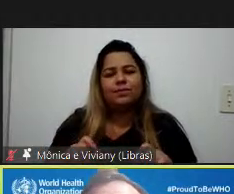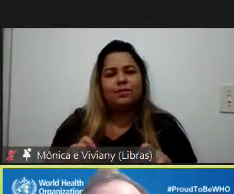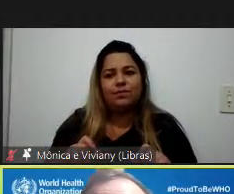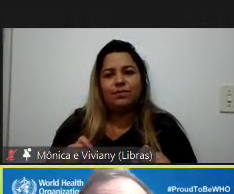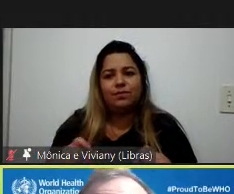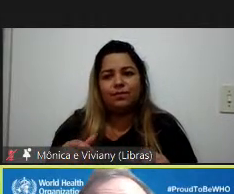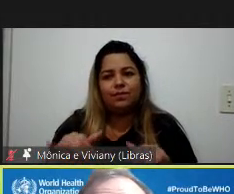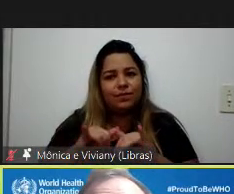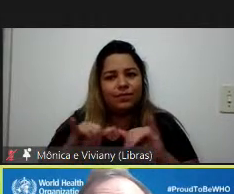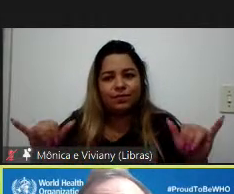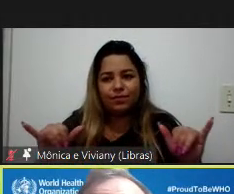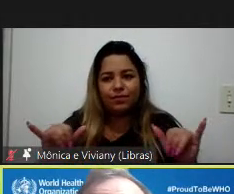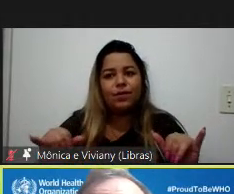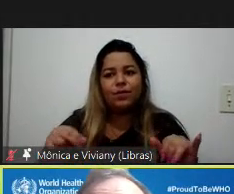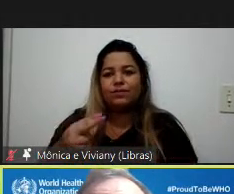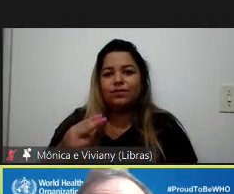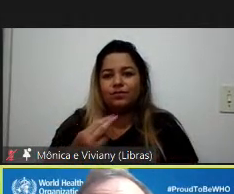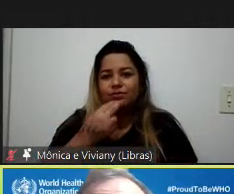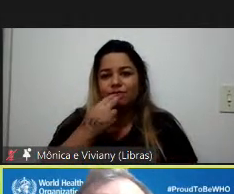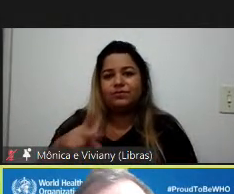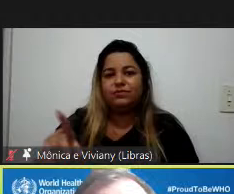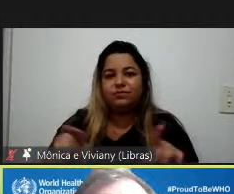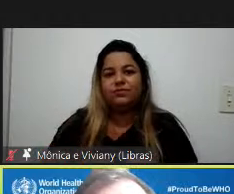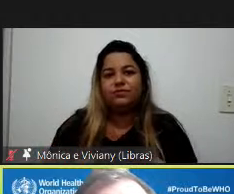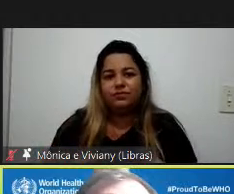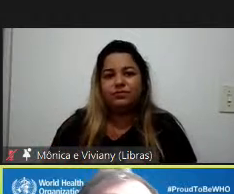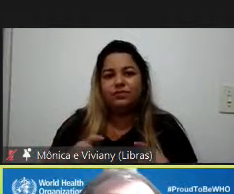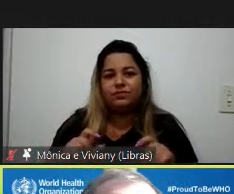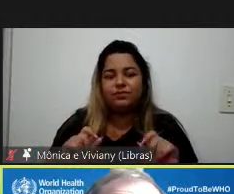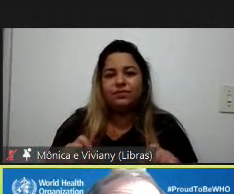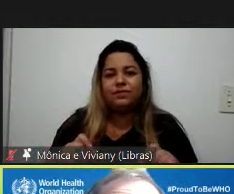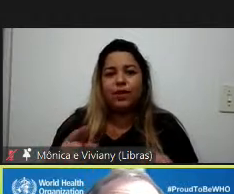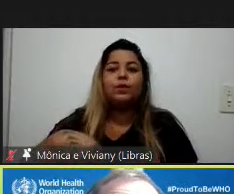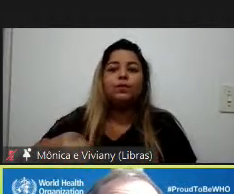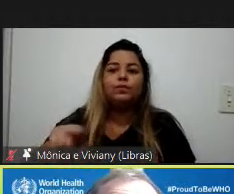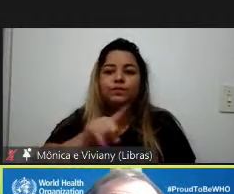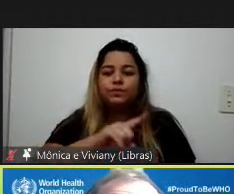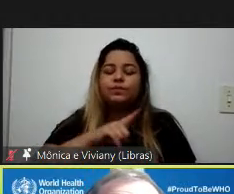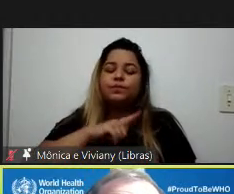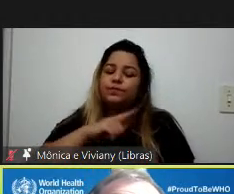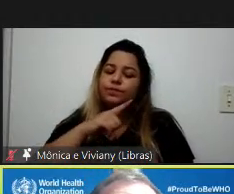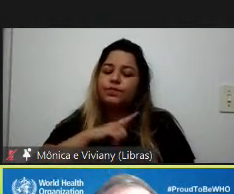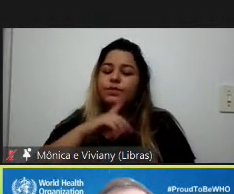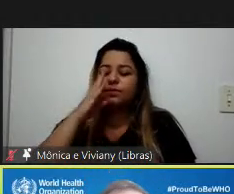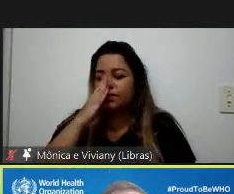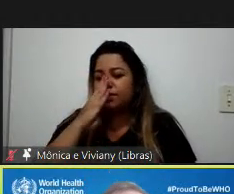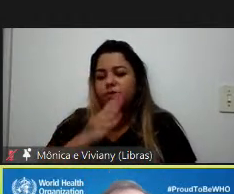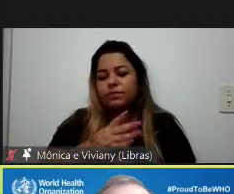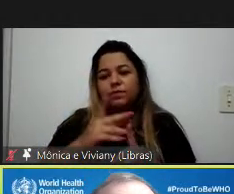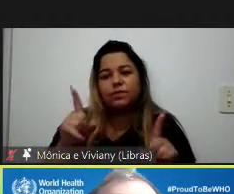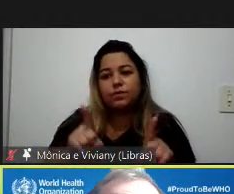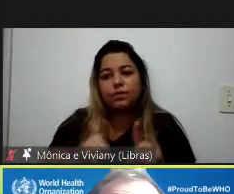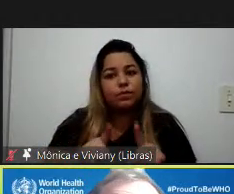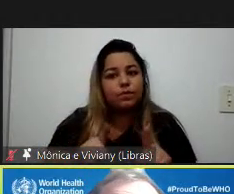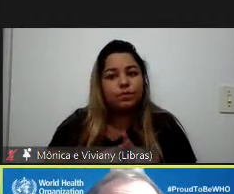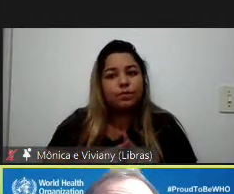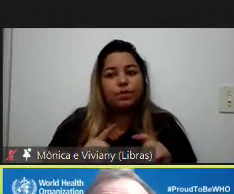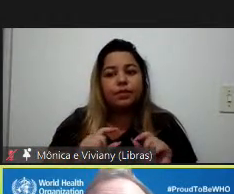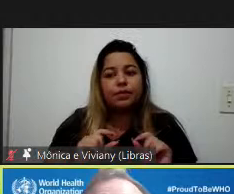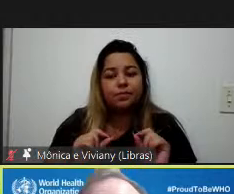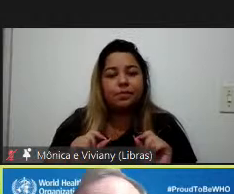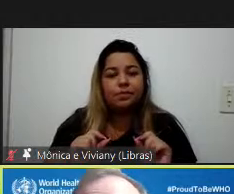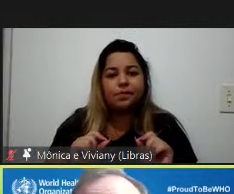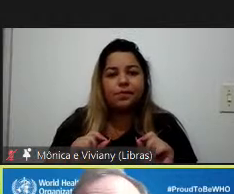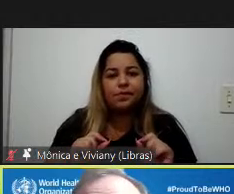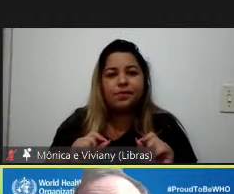And then they focus on some interventions which were particularly of interest of the stakeholders of the Second International Conference of